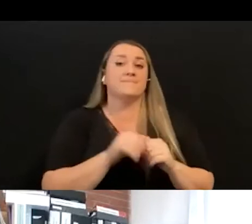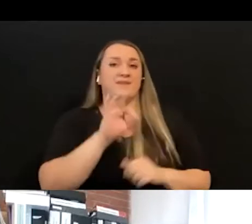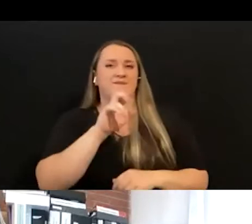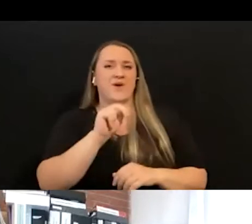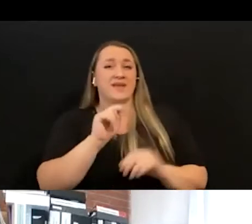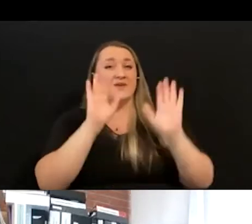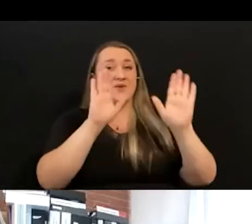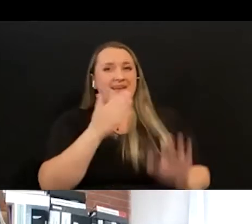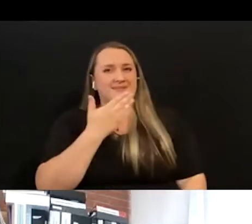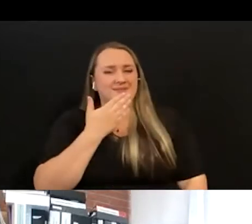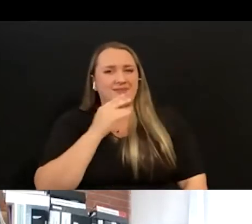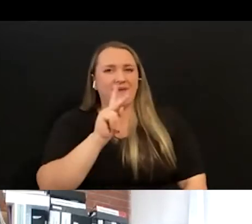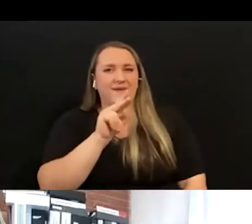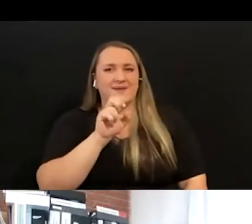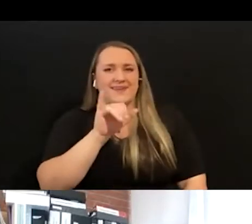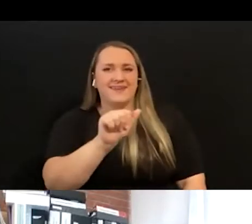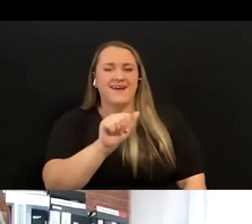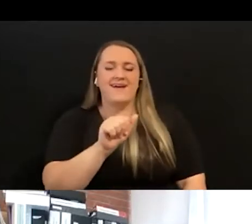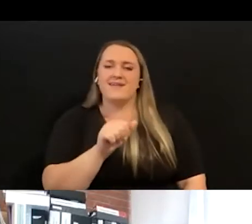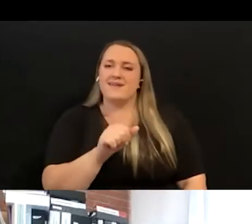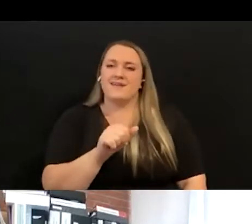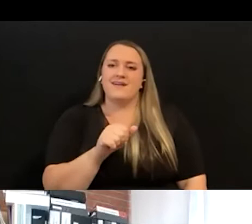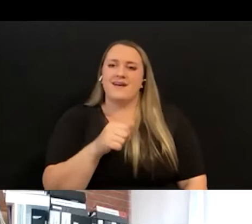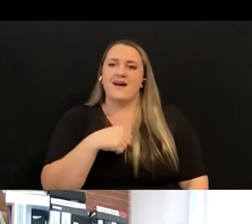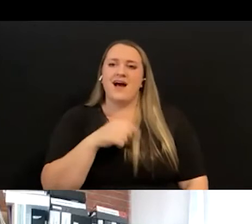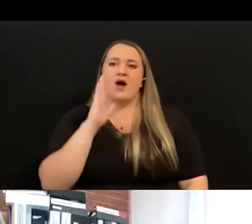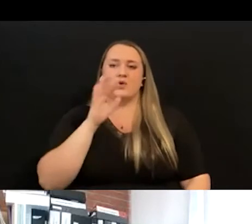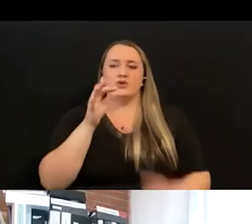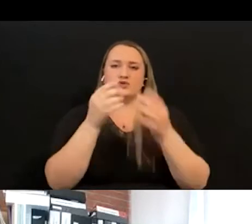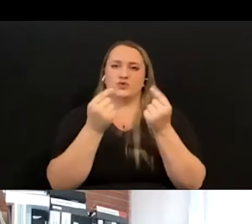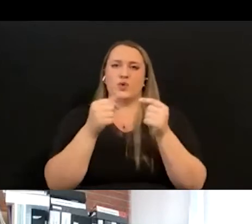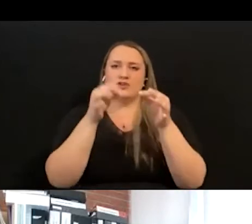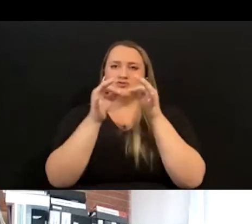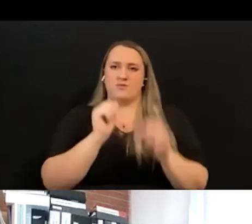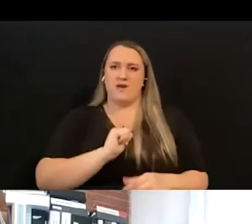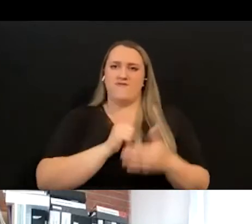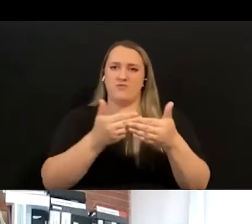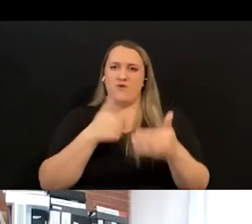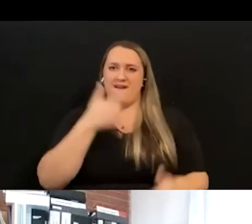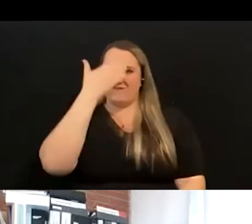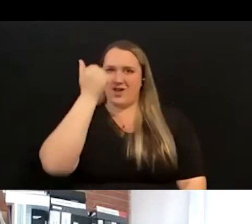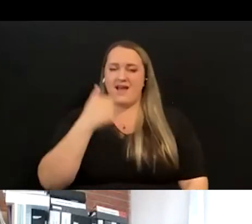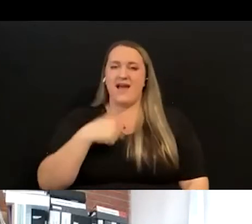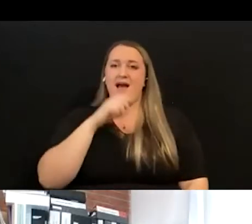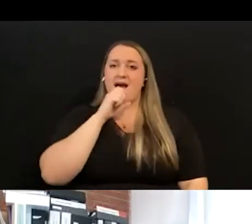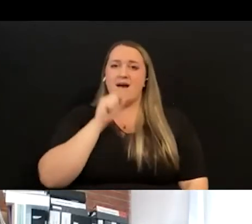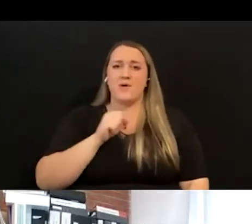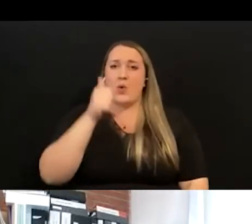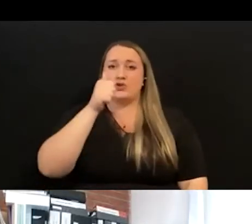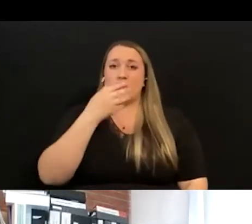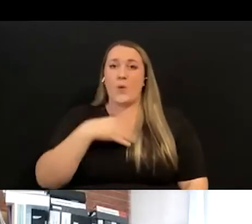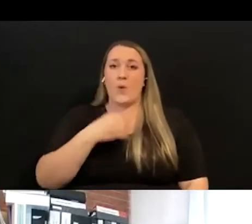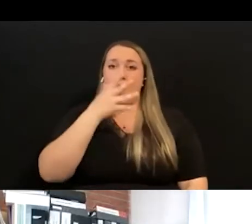you, Kenya. I better do a description of myself before I forget. So I'm an older white woman